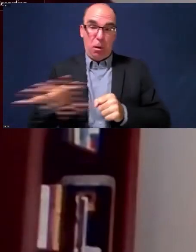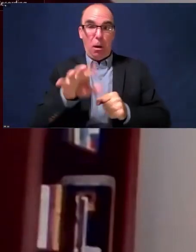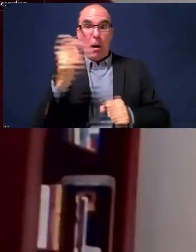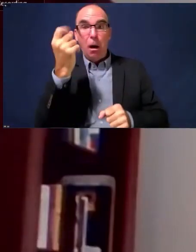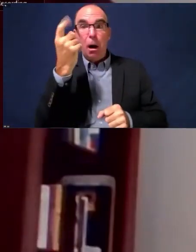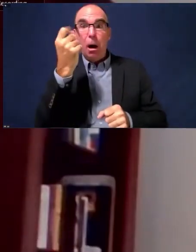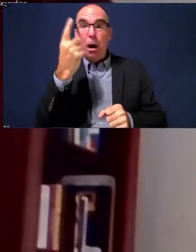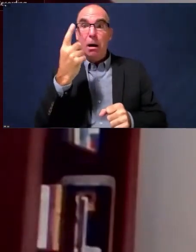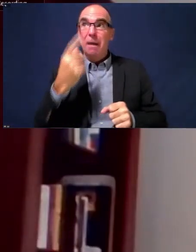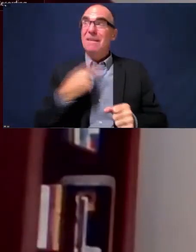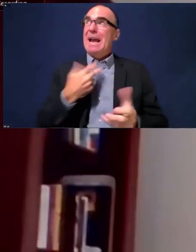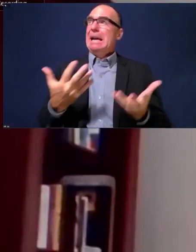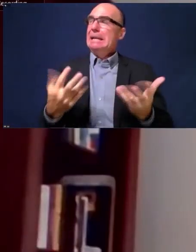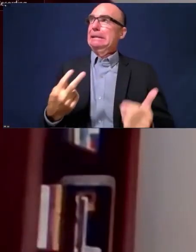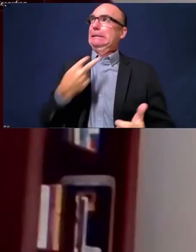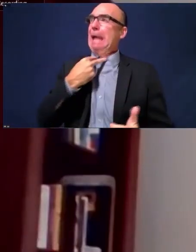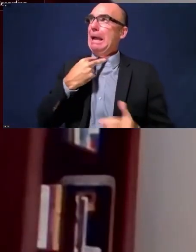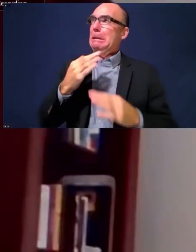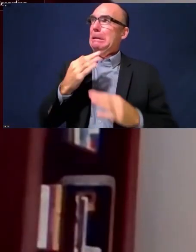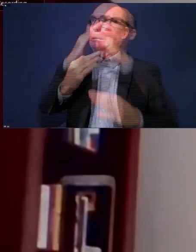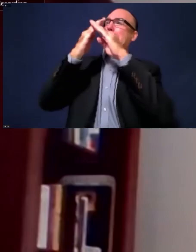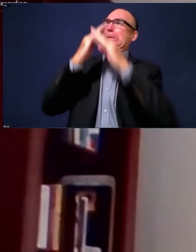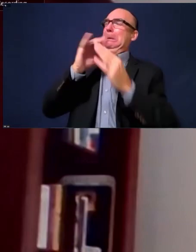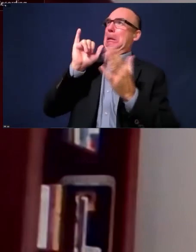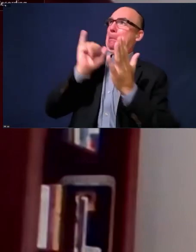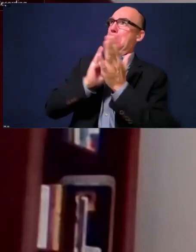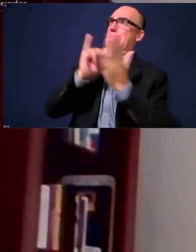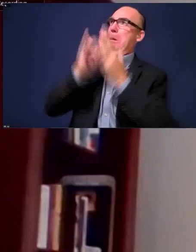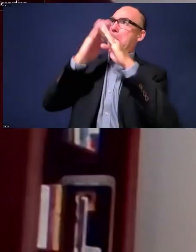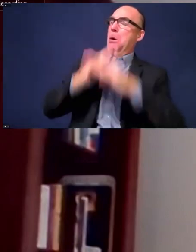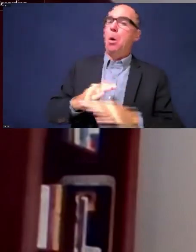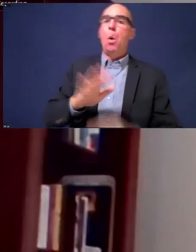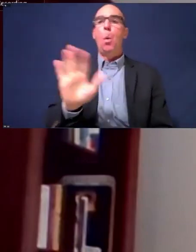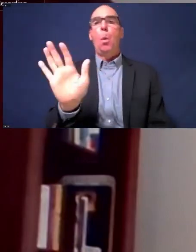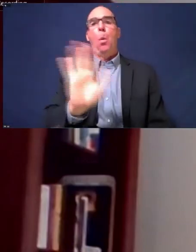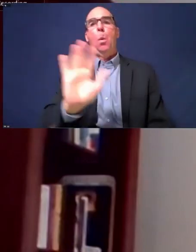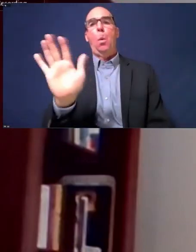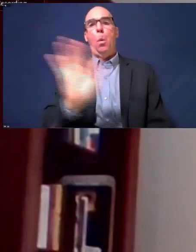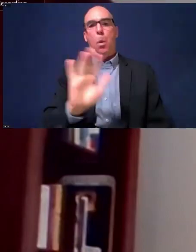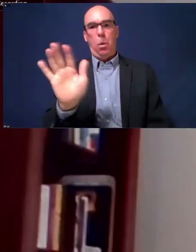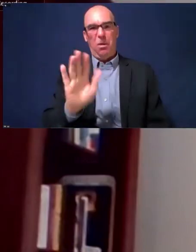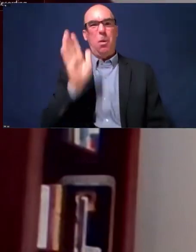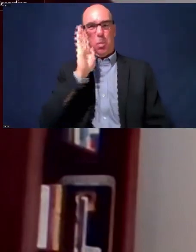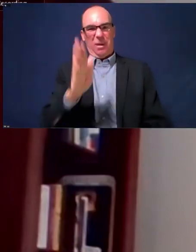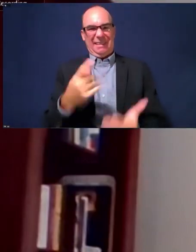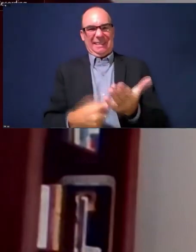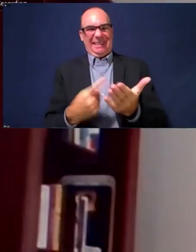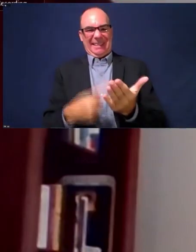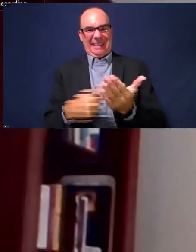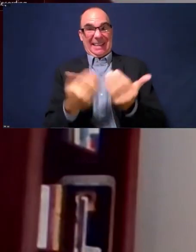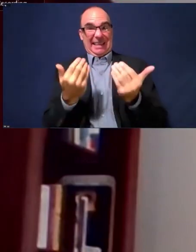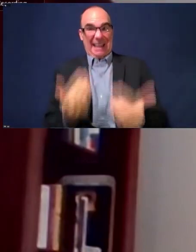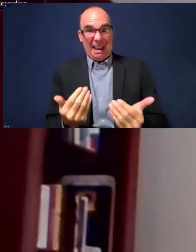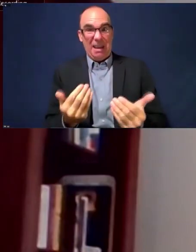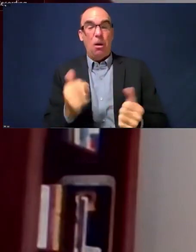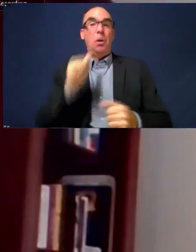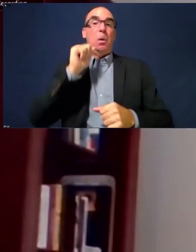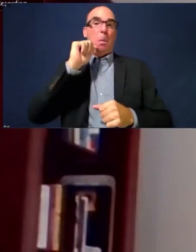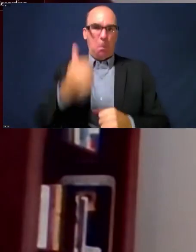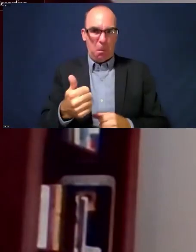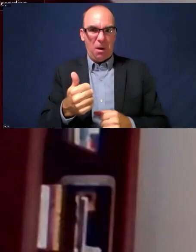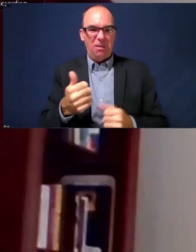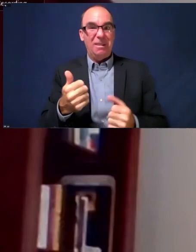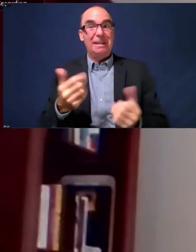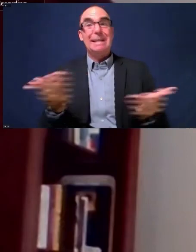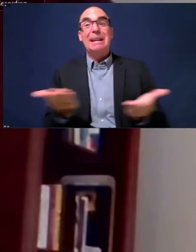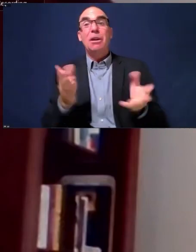the conversation will show us as it unfolds over the weekend. Over the course of the dialogues that will take place in this conference, we will